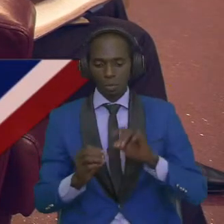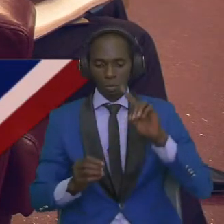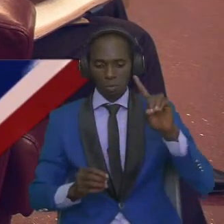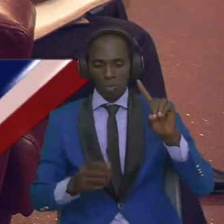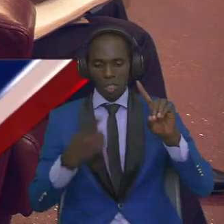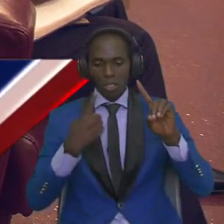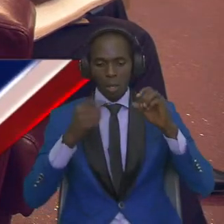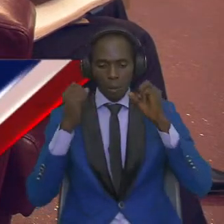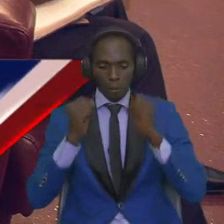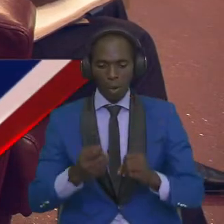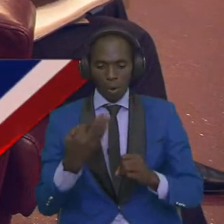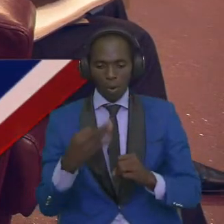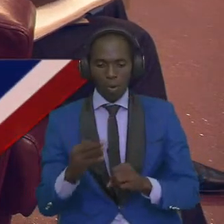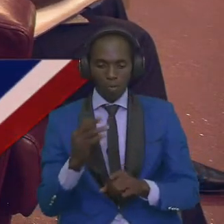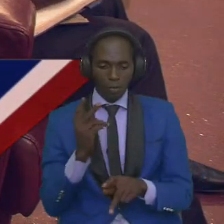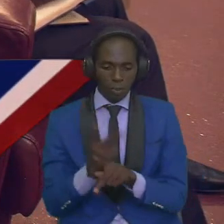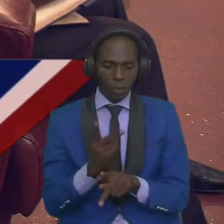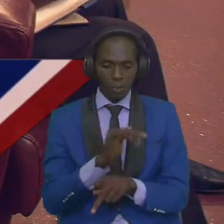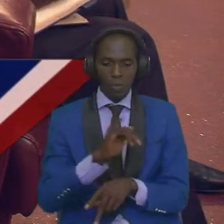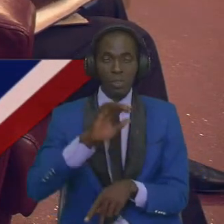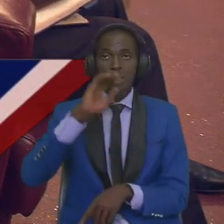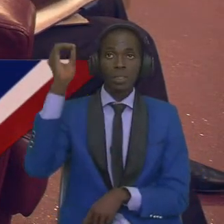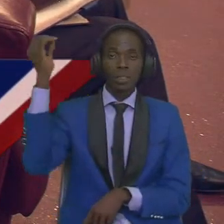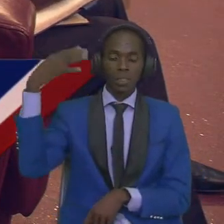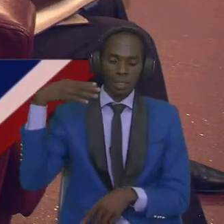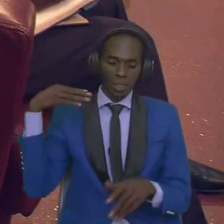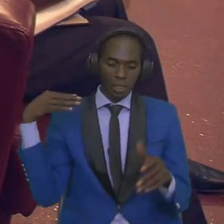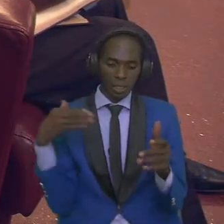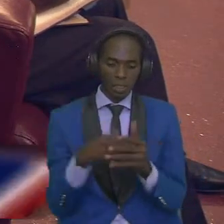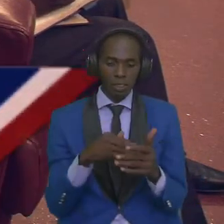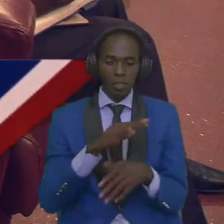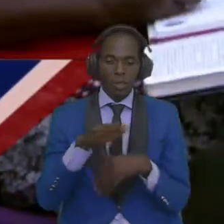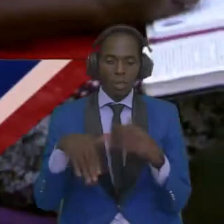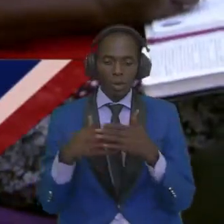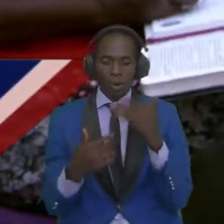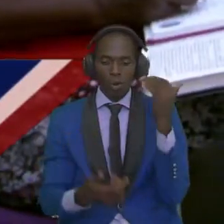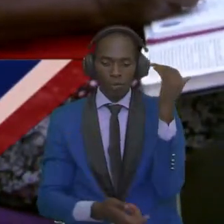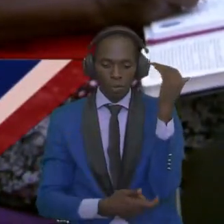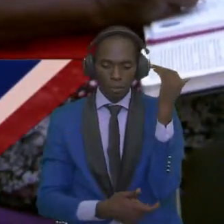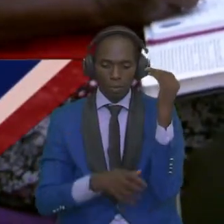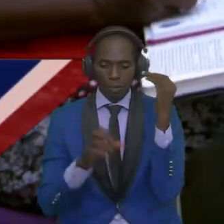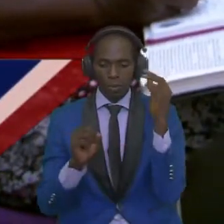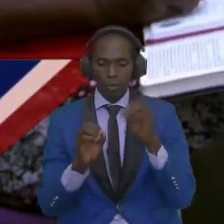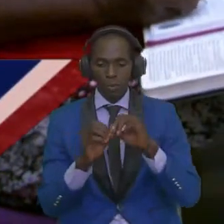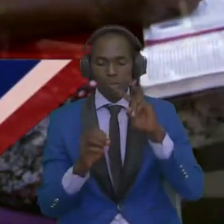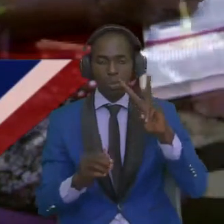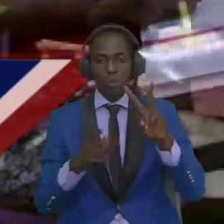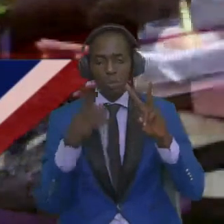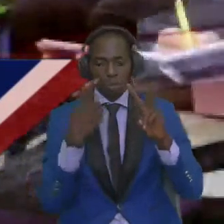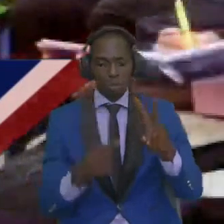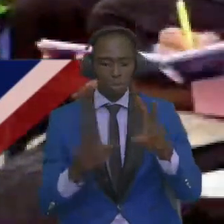temptations. Number two, the possession of sanctifying grace